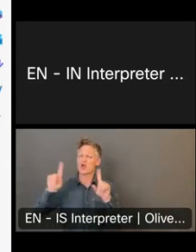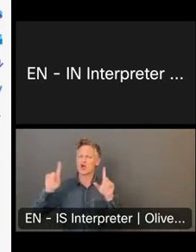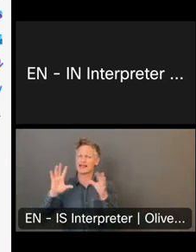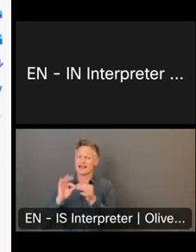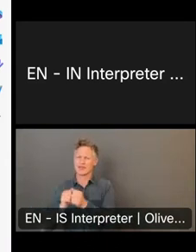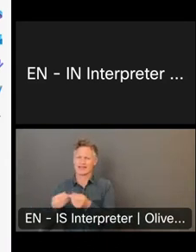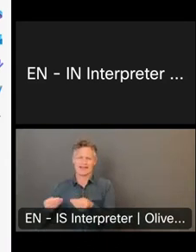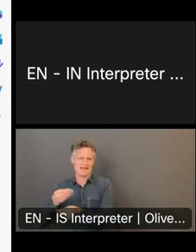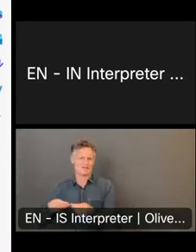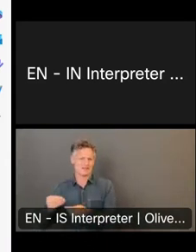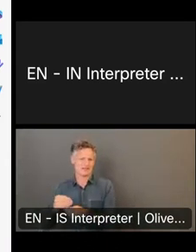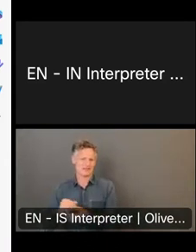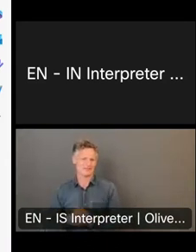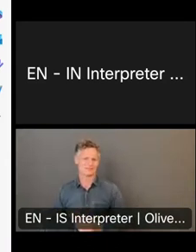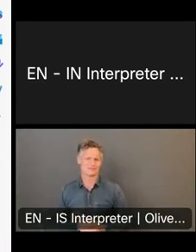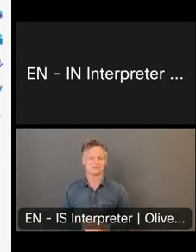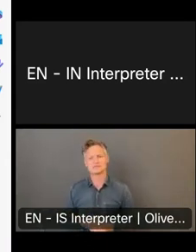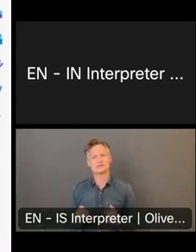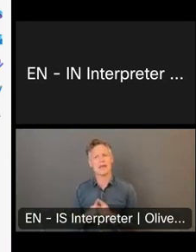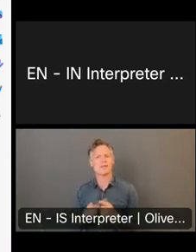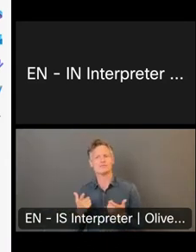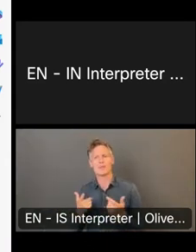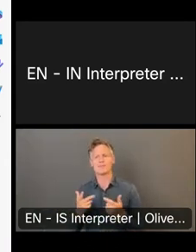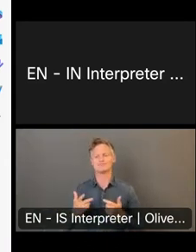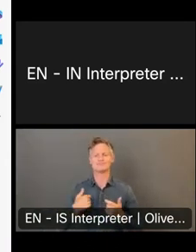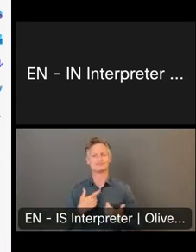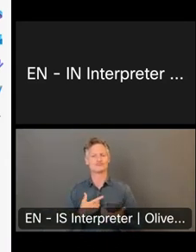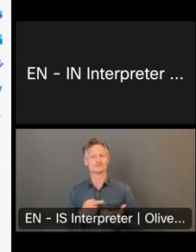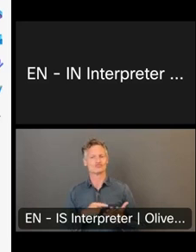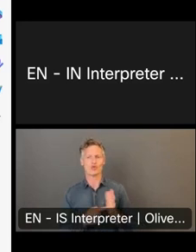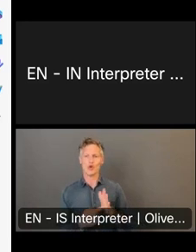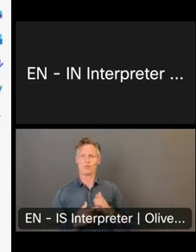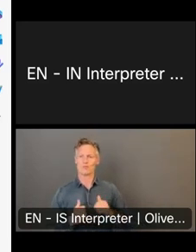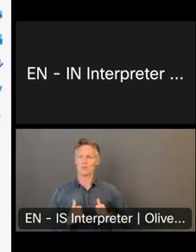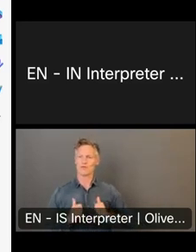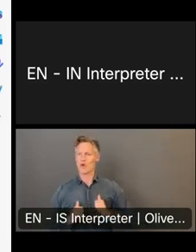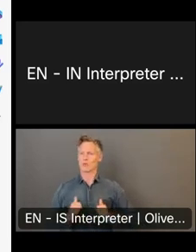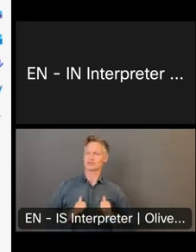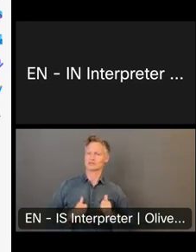term. And the one I'm even more interested possibly about